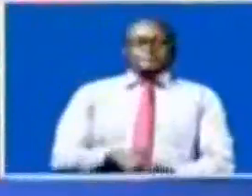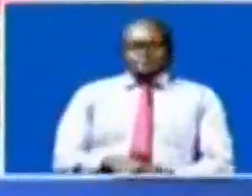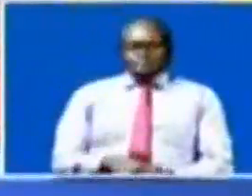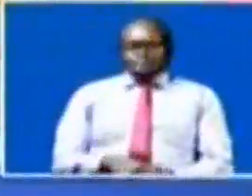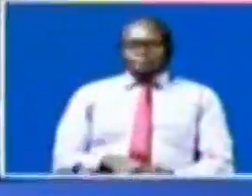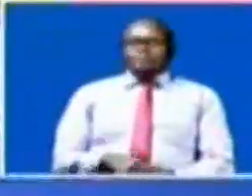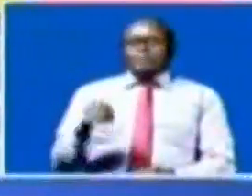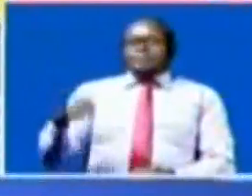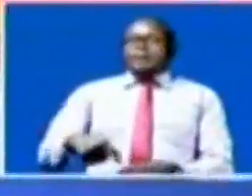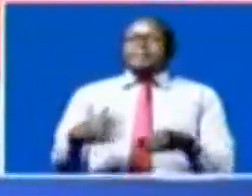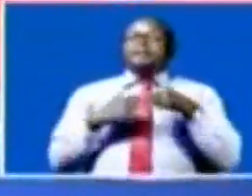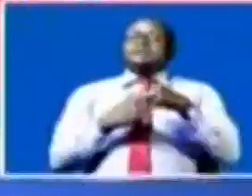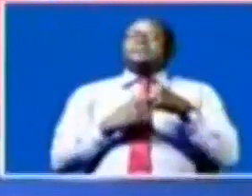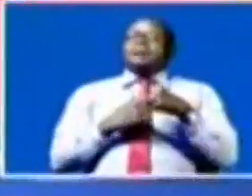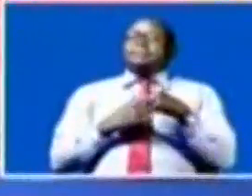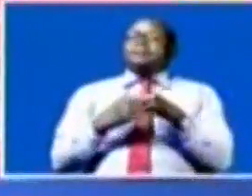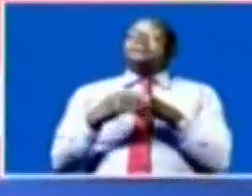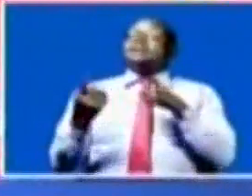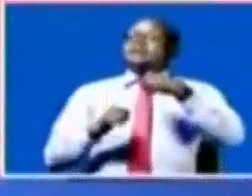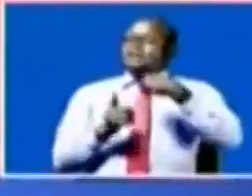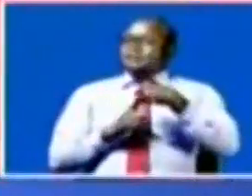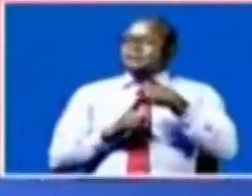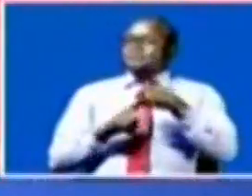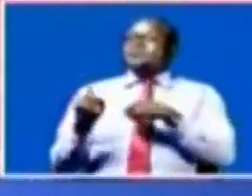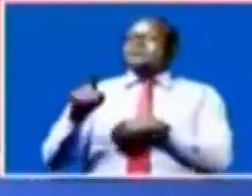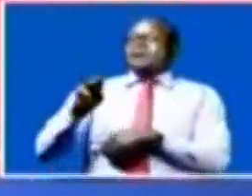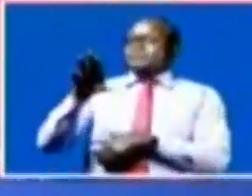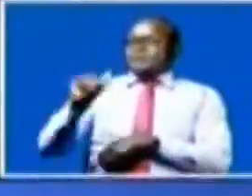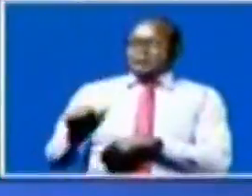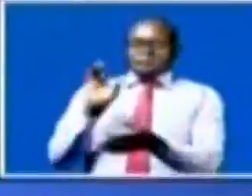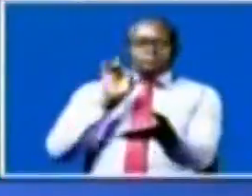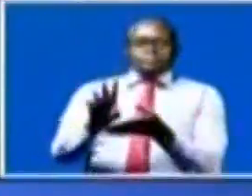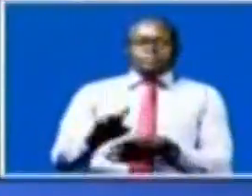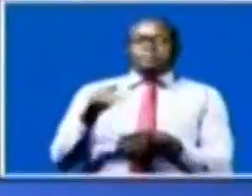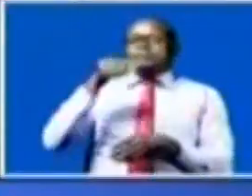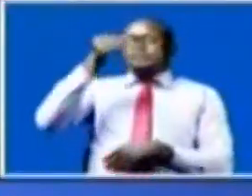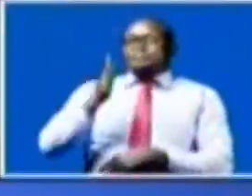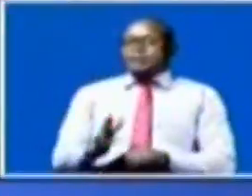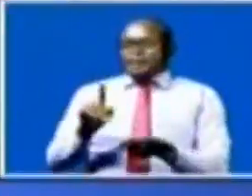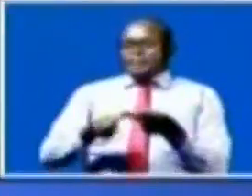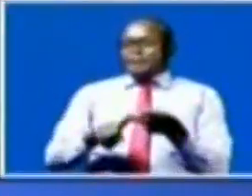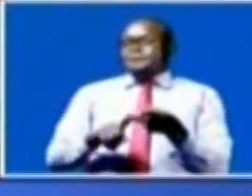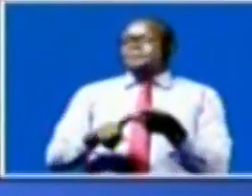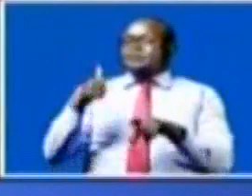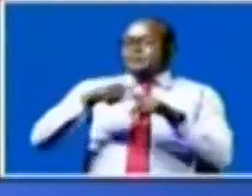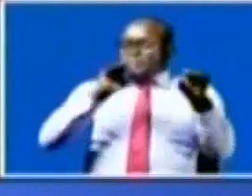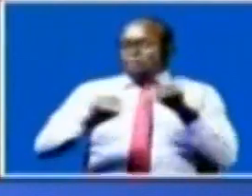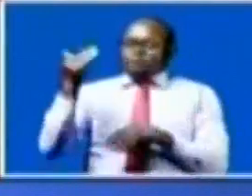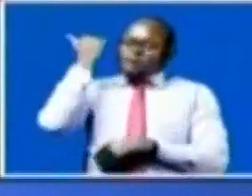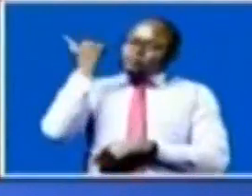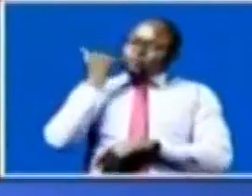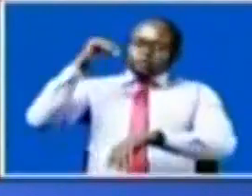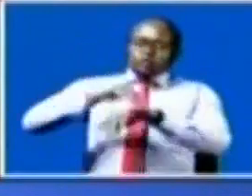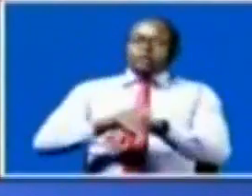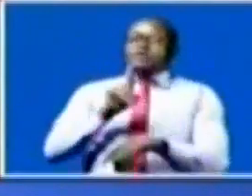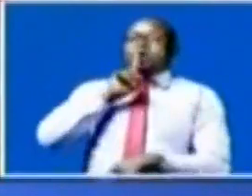And on September 6, Nairobi County MCS impeached Speaker Beatrice Elachi, and as she moved to court obtaining